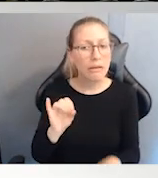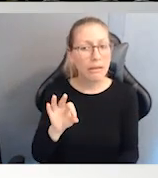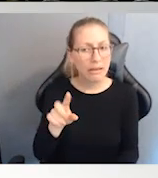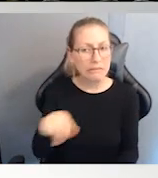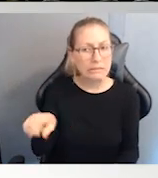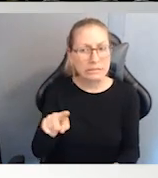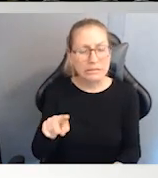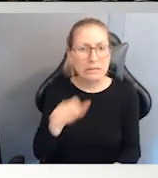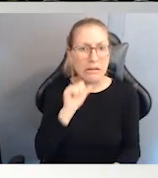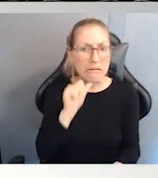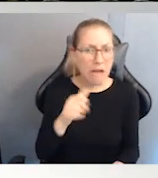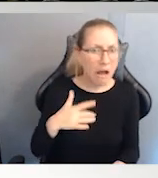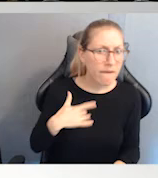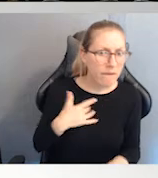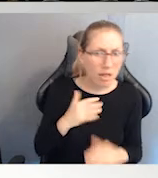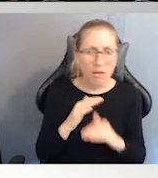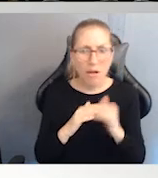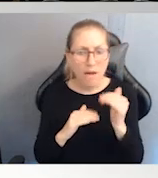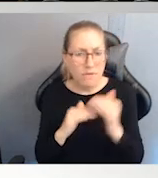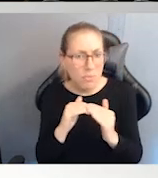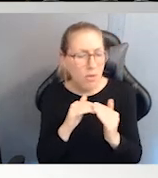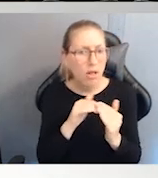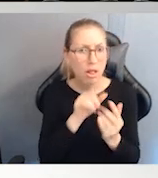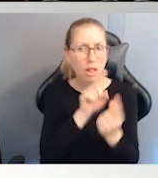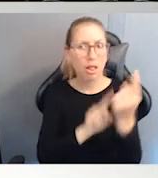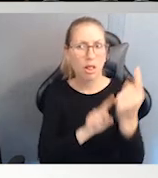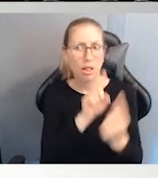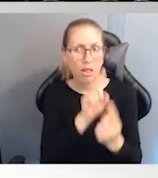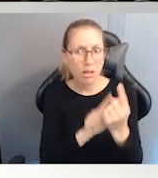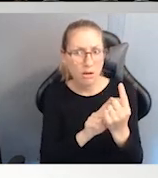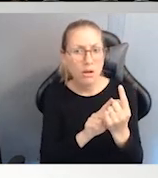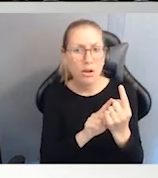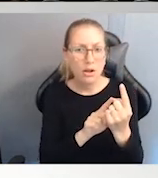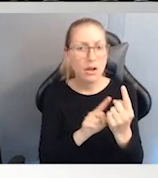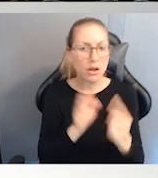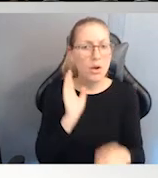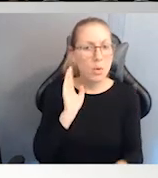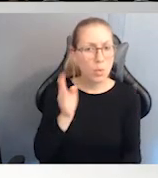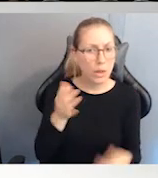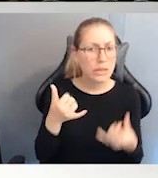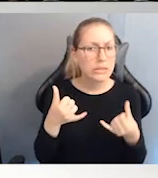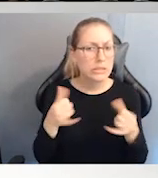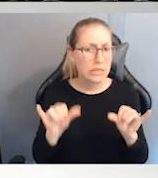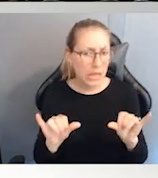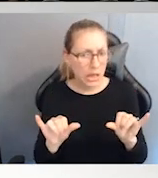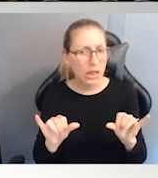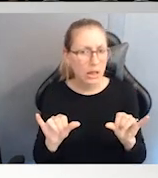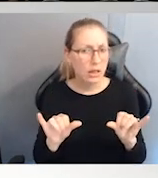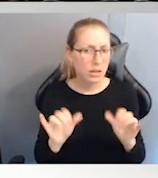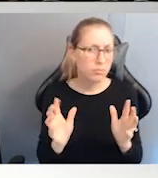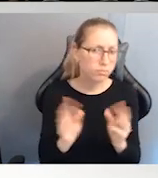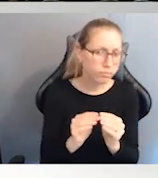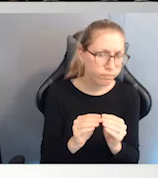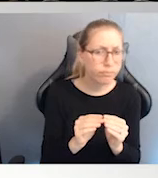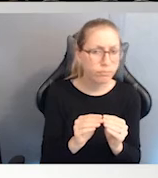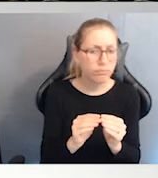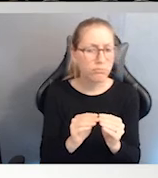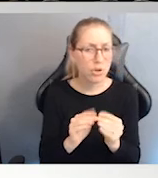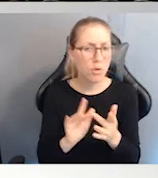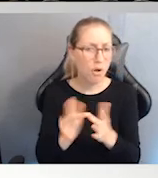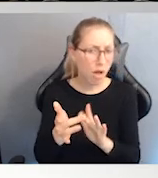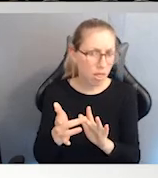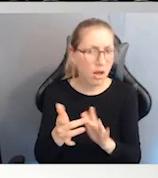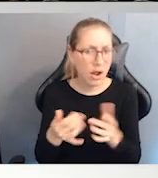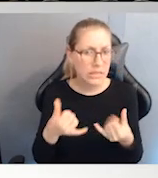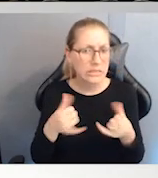in person, when we do our Stand for Independent meetings, we still will hold them during Zoom until the pandemic is over. Thank you guys